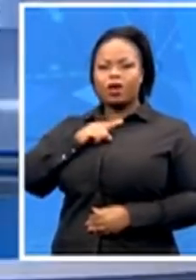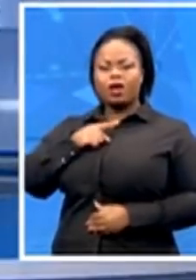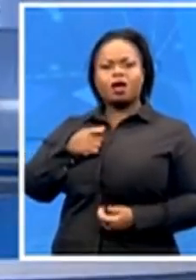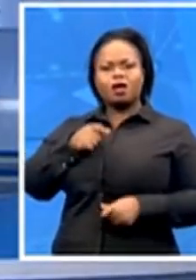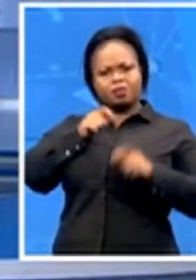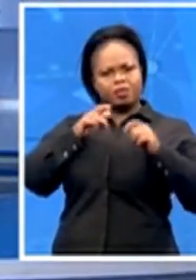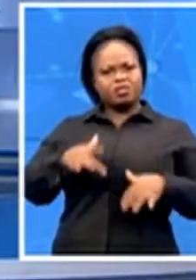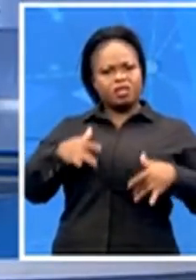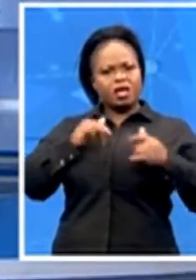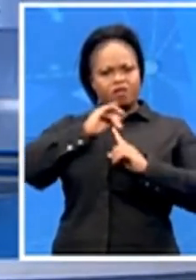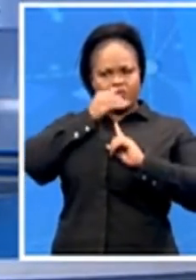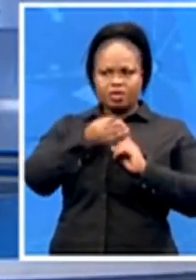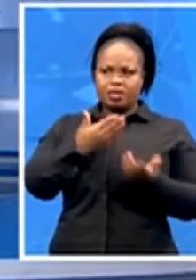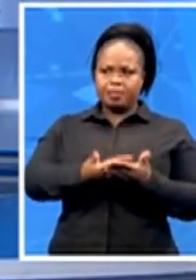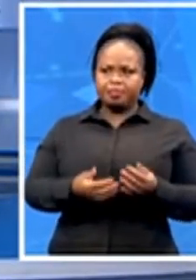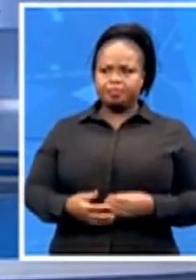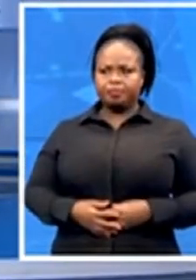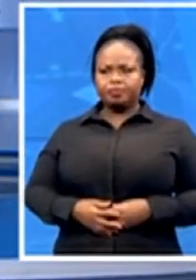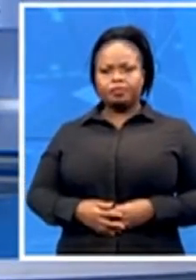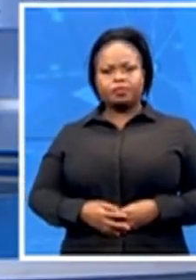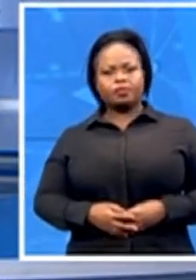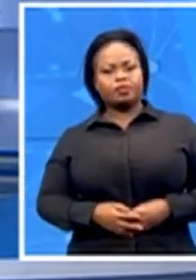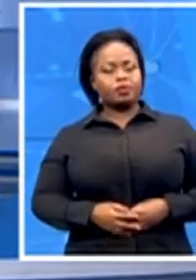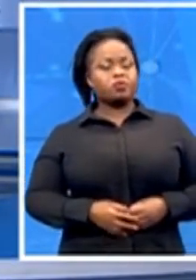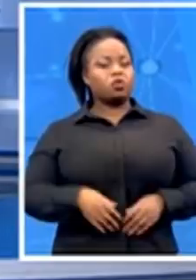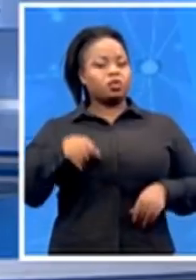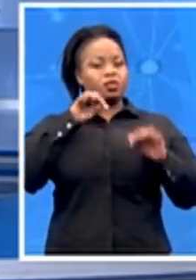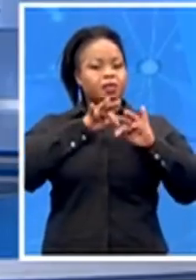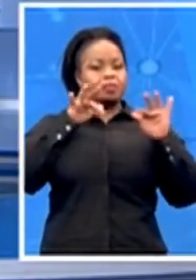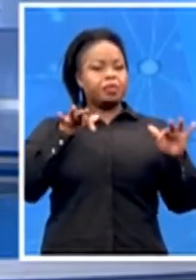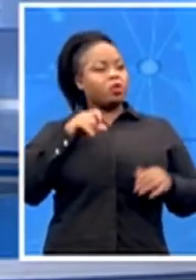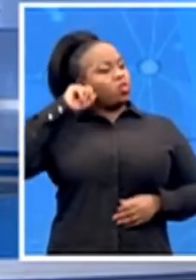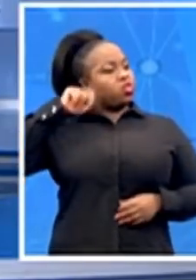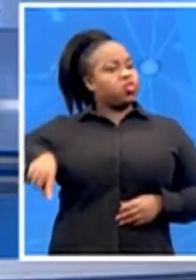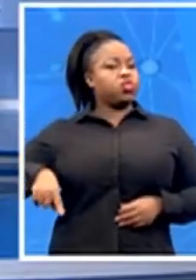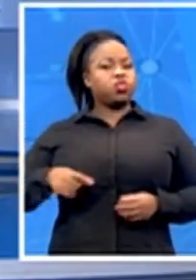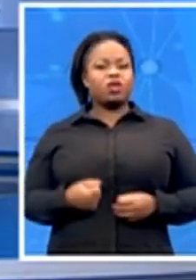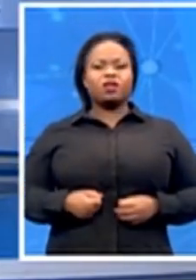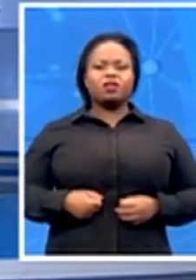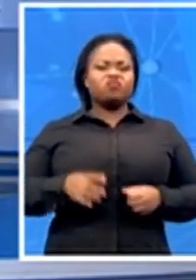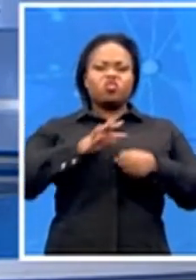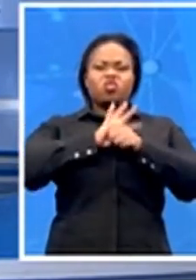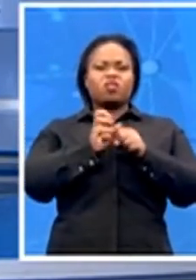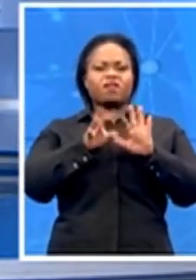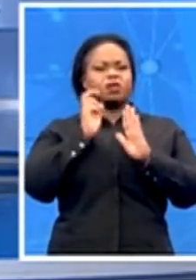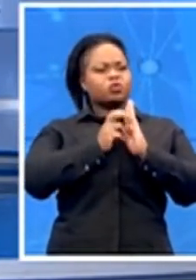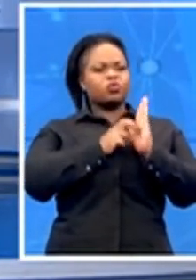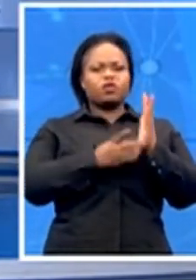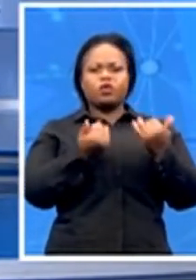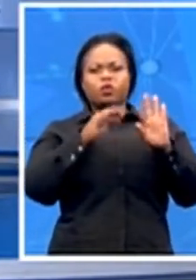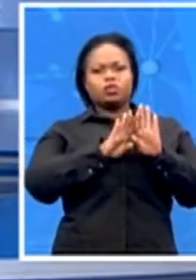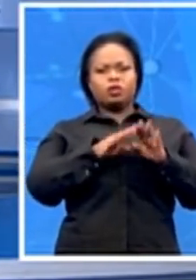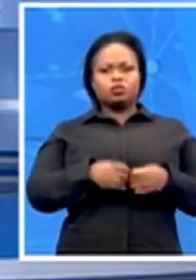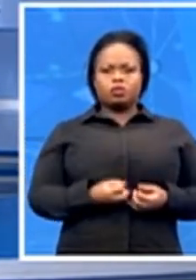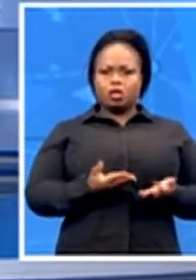people defying legal COVID-19 restrictions, at what point do you think citizens become a security risk to their own country when